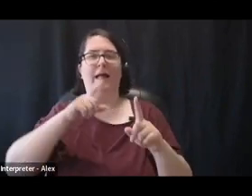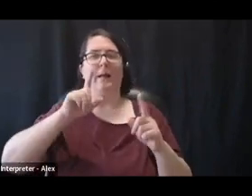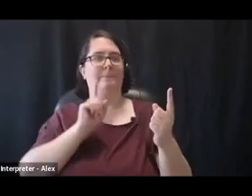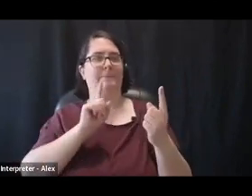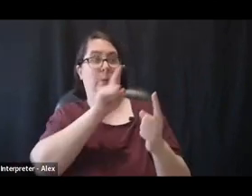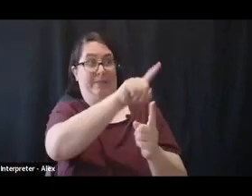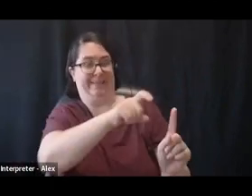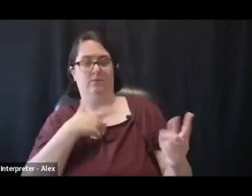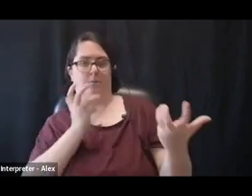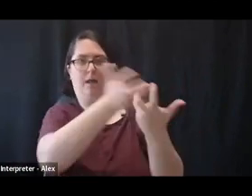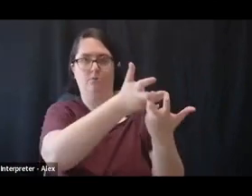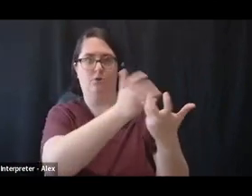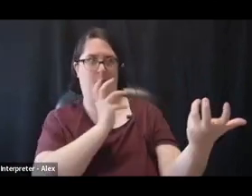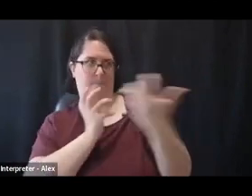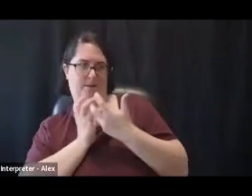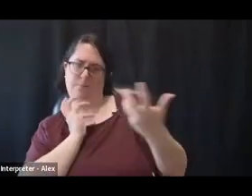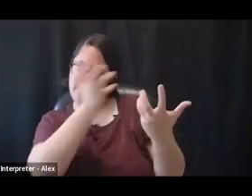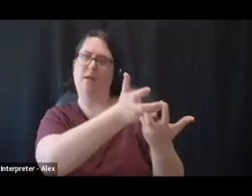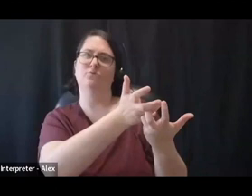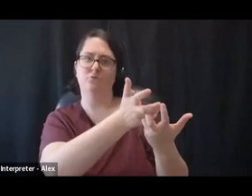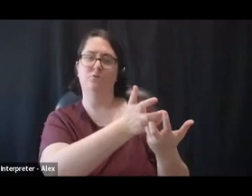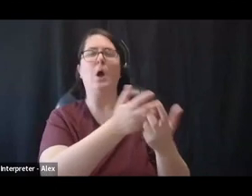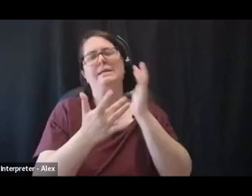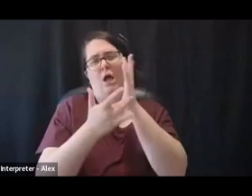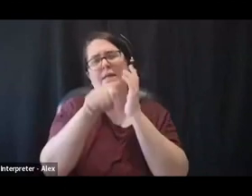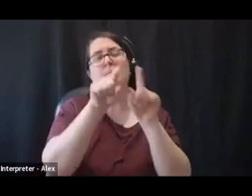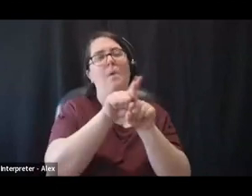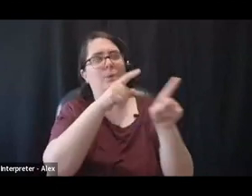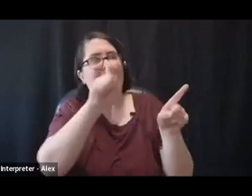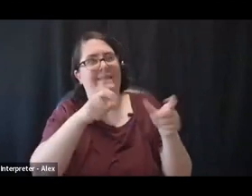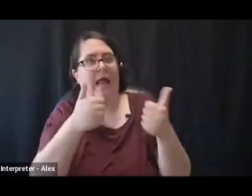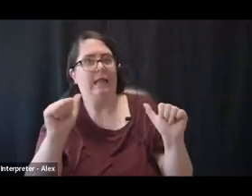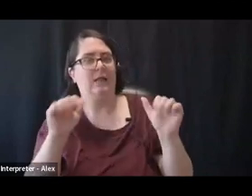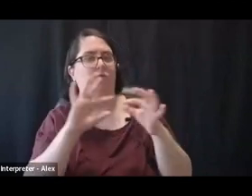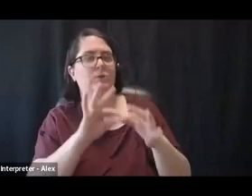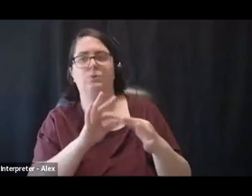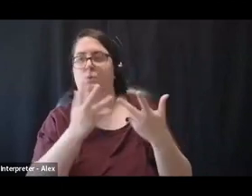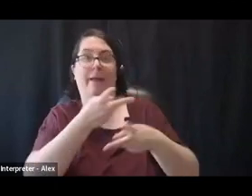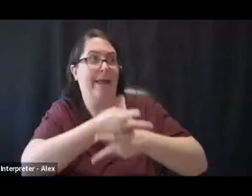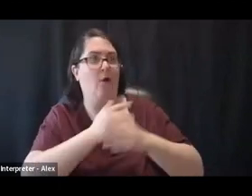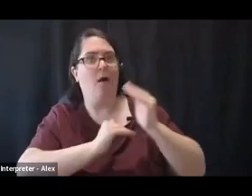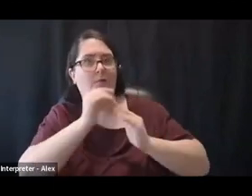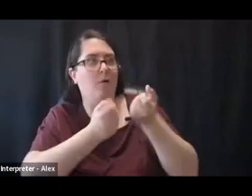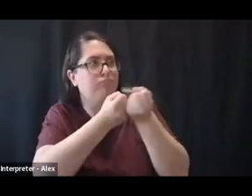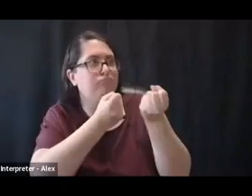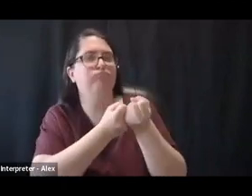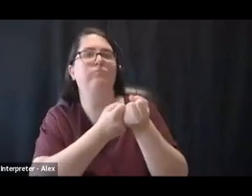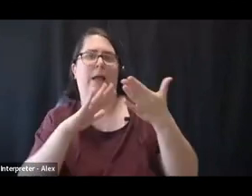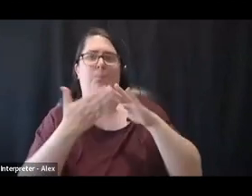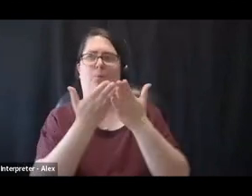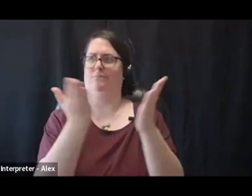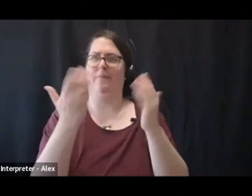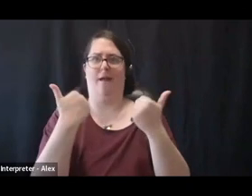at with regards to technology, but then also regards to what they need in terms of care, comfort, and community as